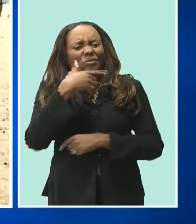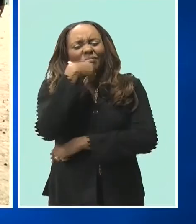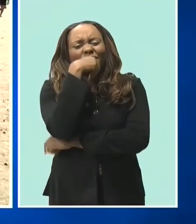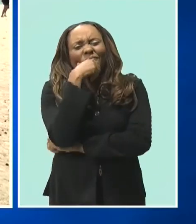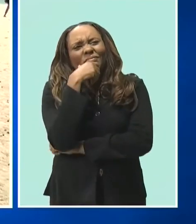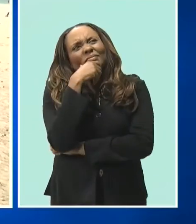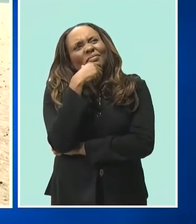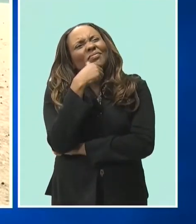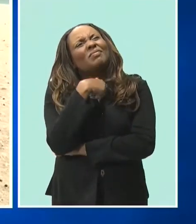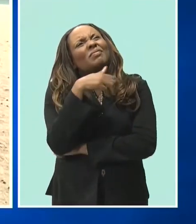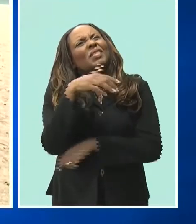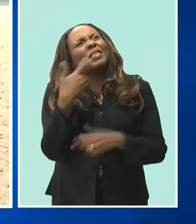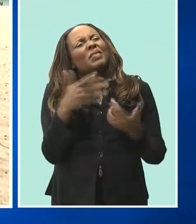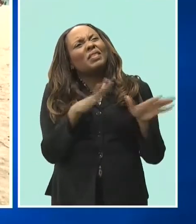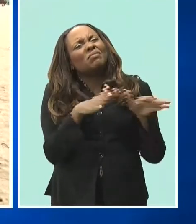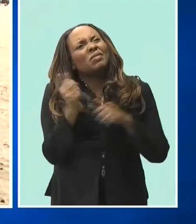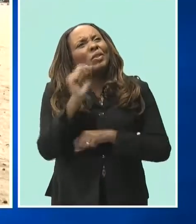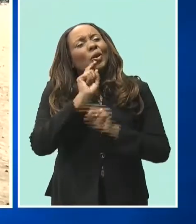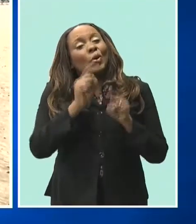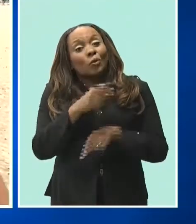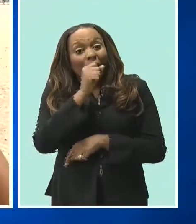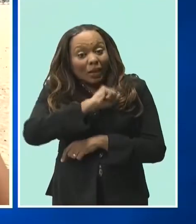leaving and going for ice cream.